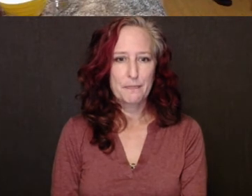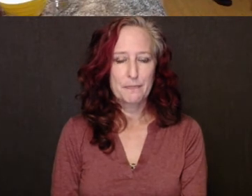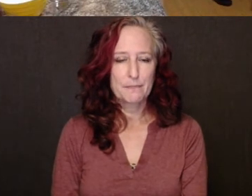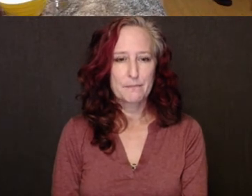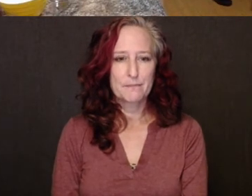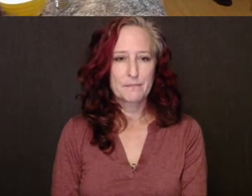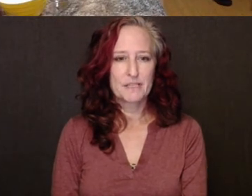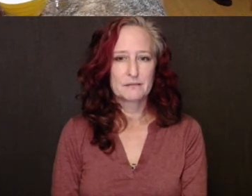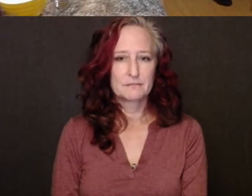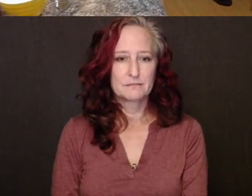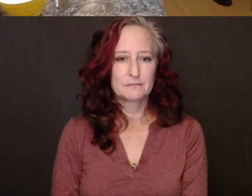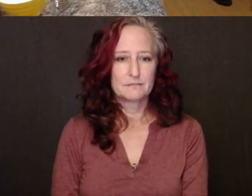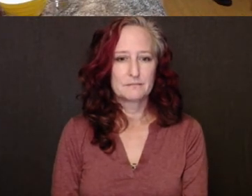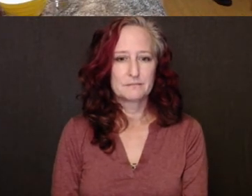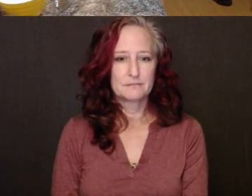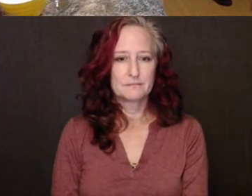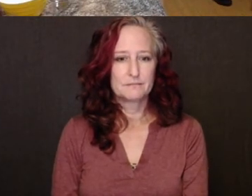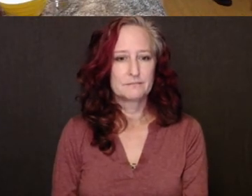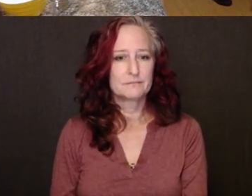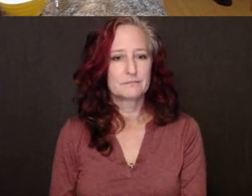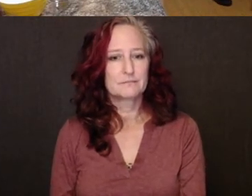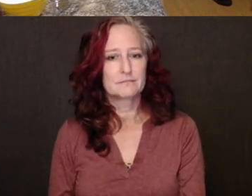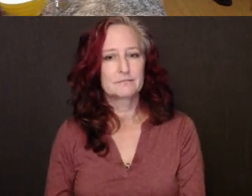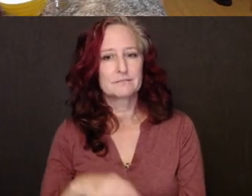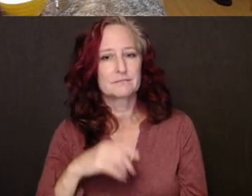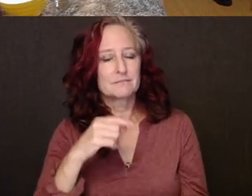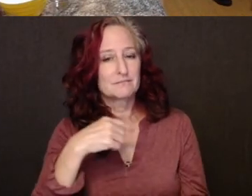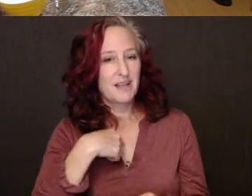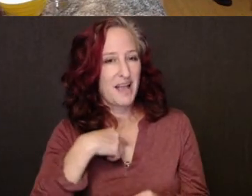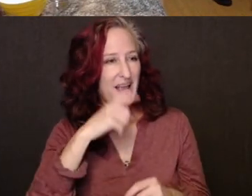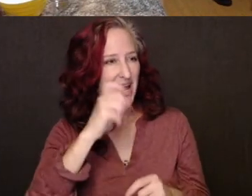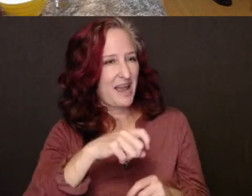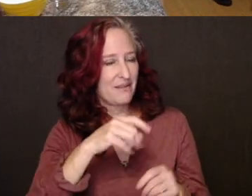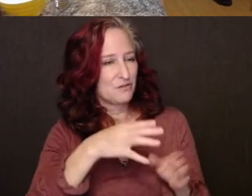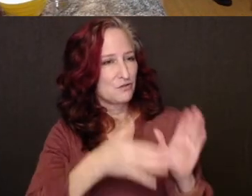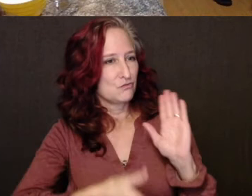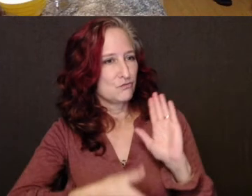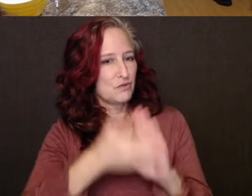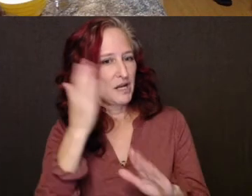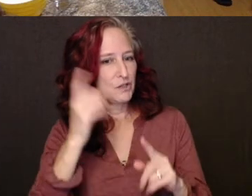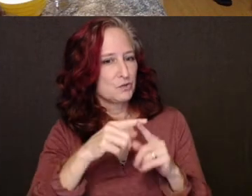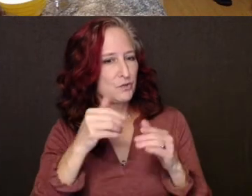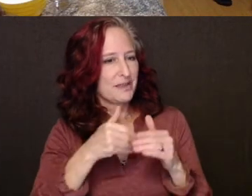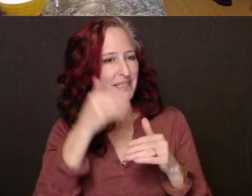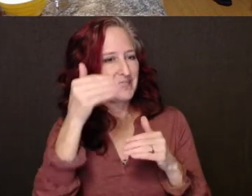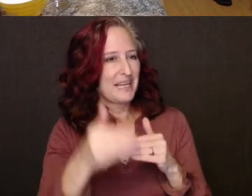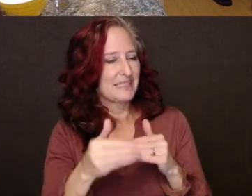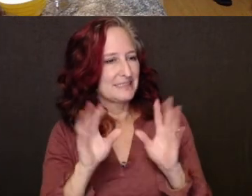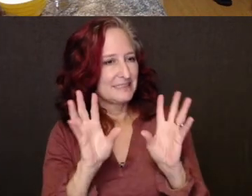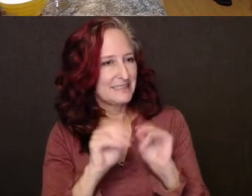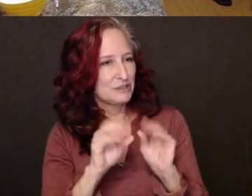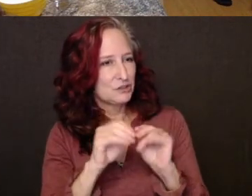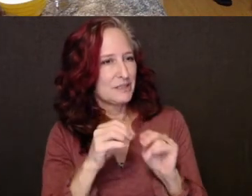the batter. So this will make sure that you have that little crunch going on.